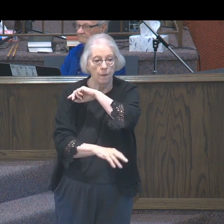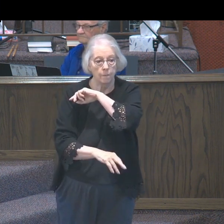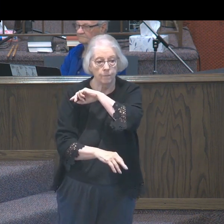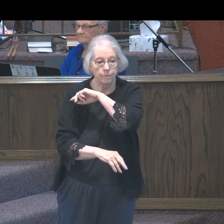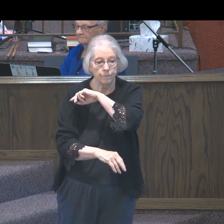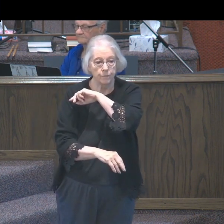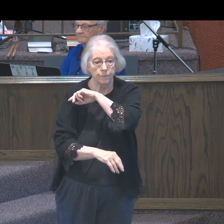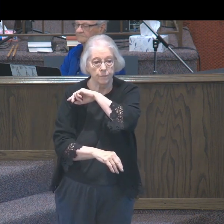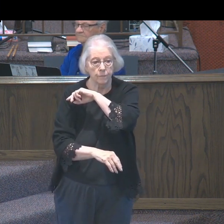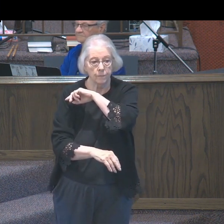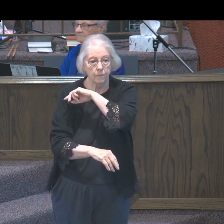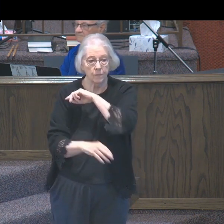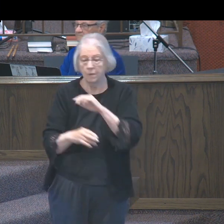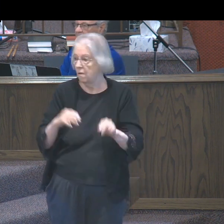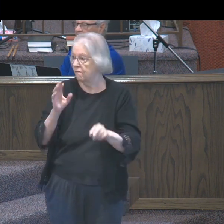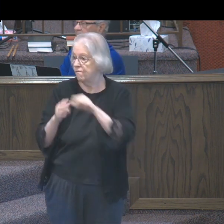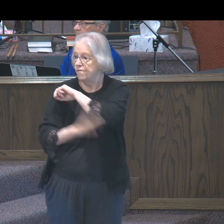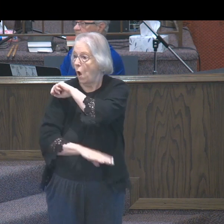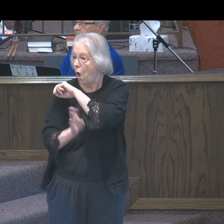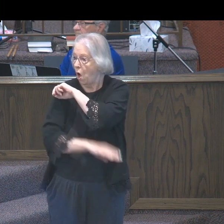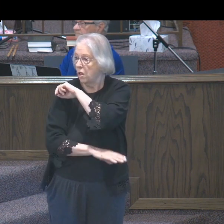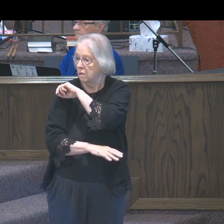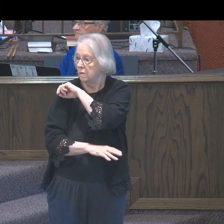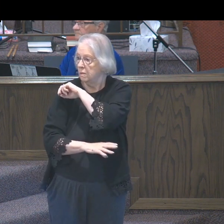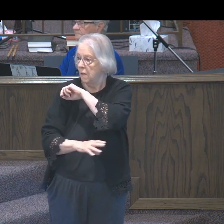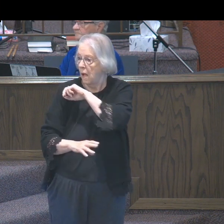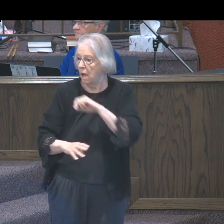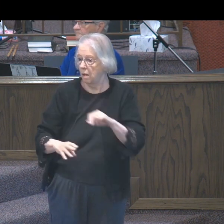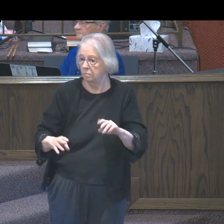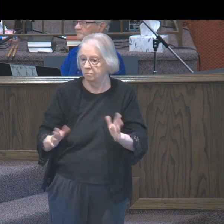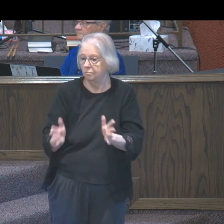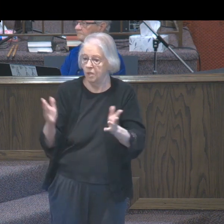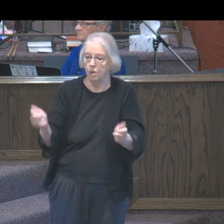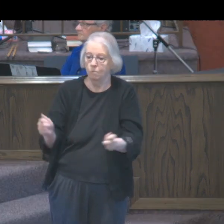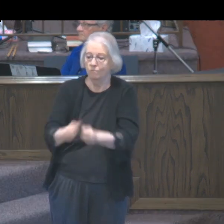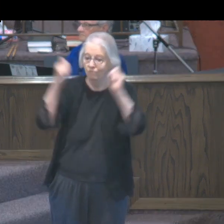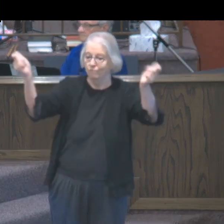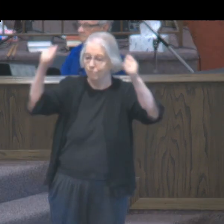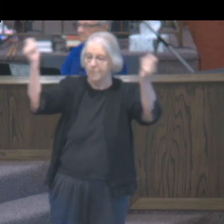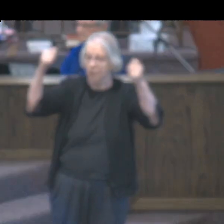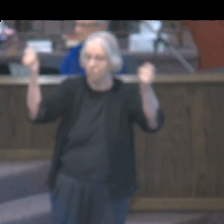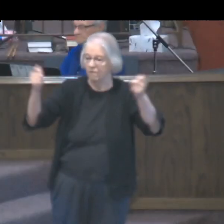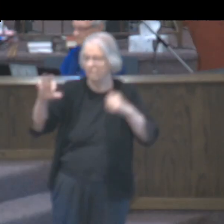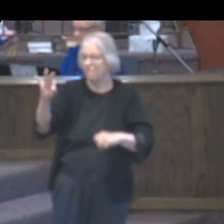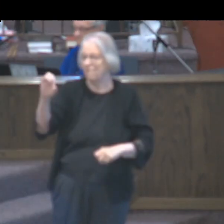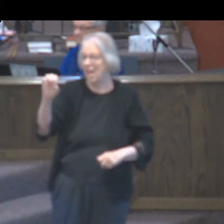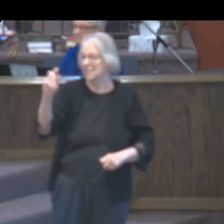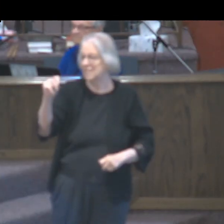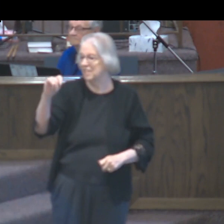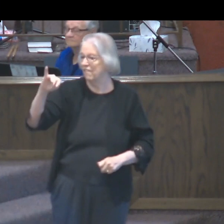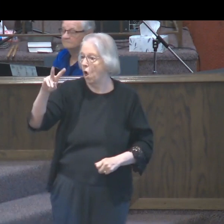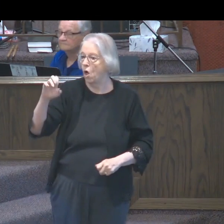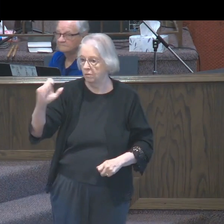I'll be excited about that. October the 10th will be that date, okay? So let me pray with you real quick as